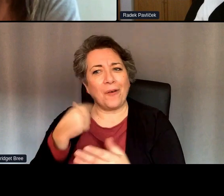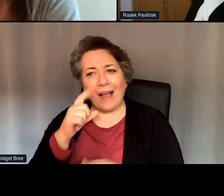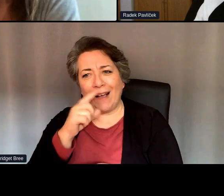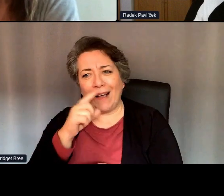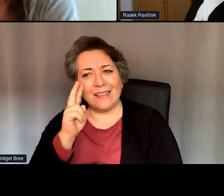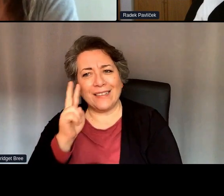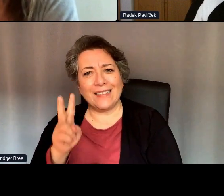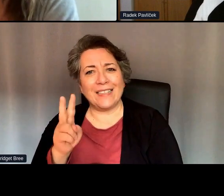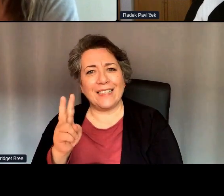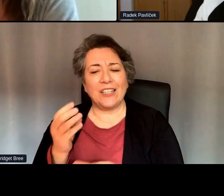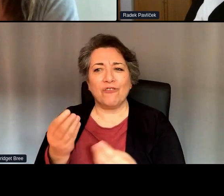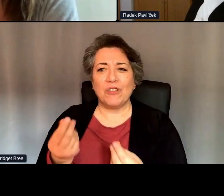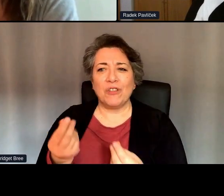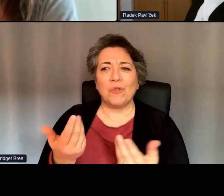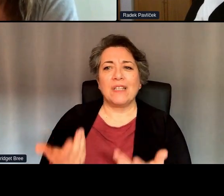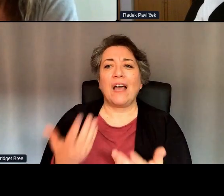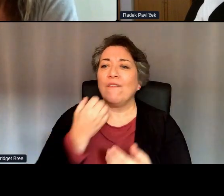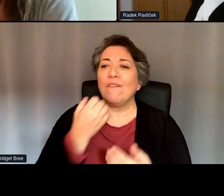the resource right now.